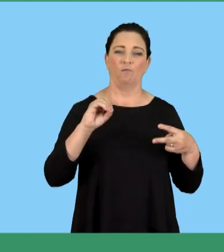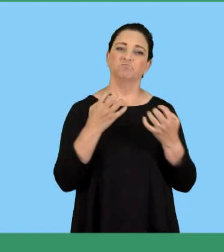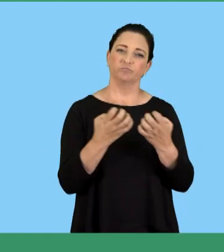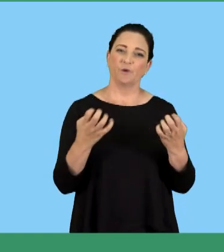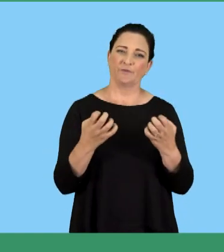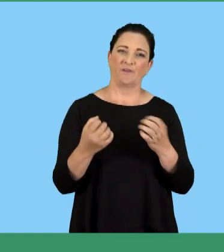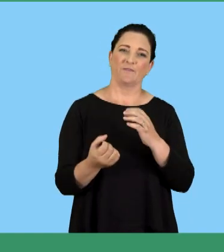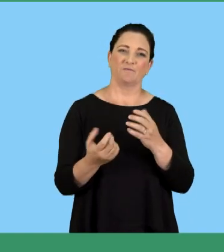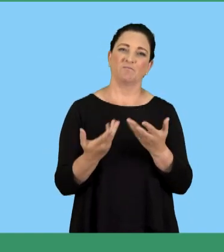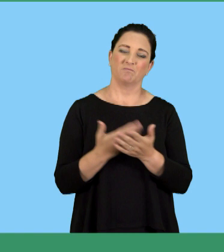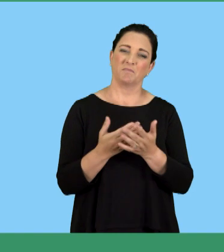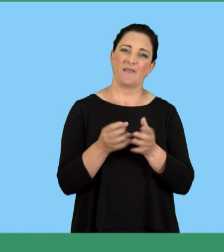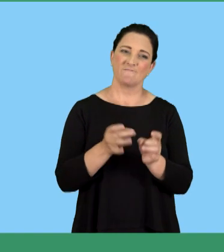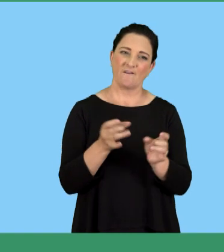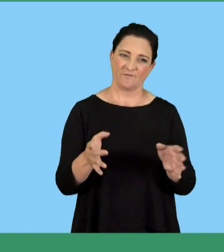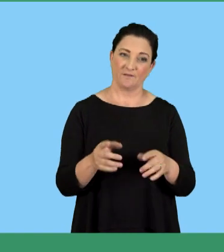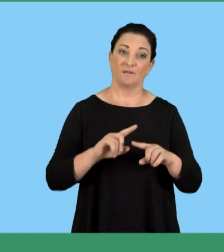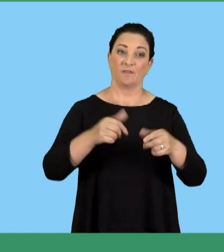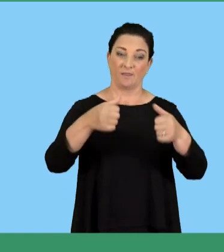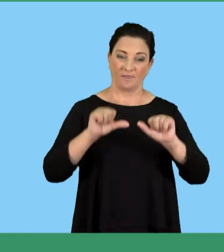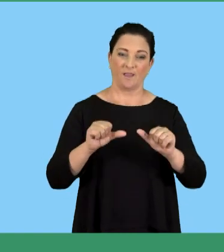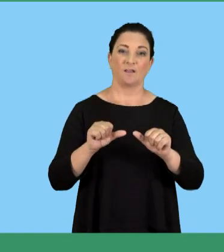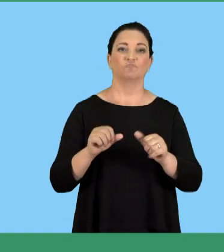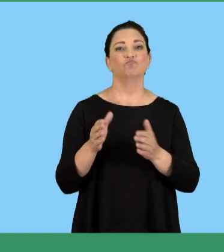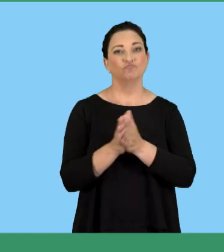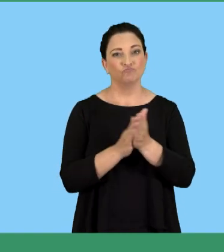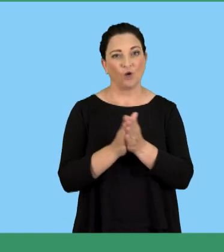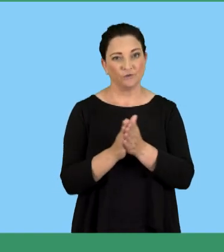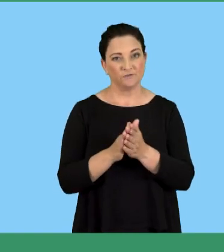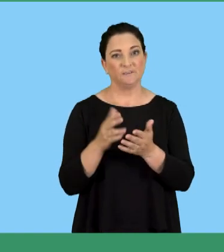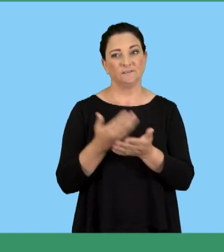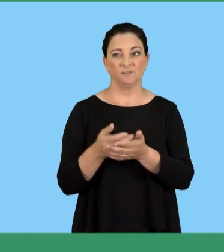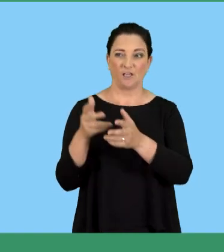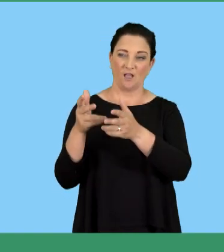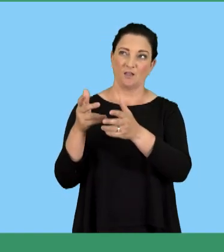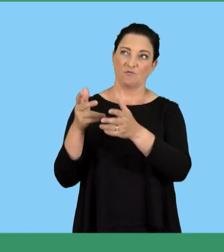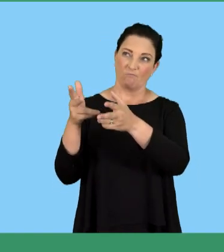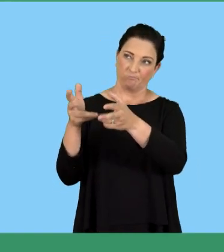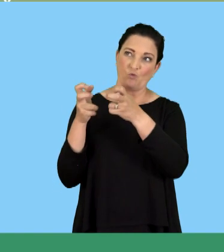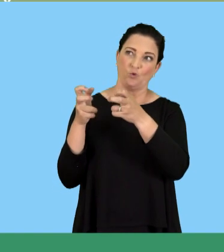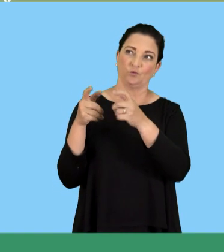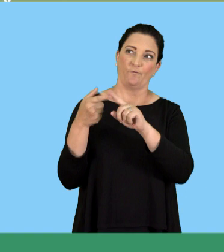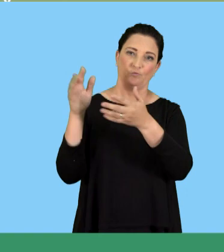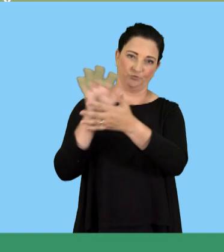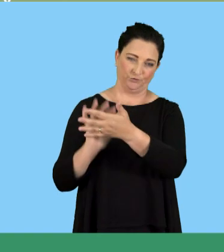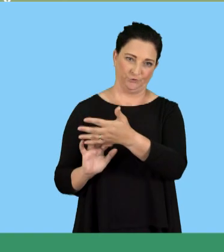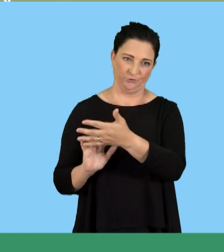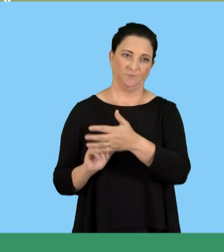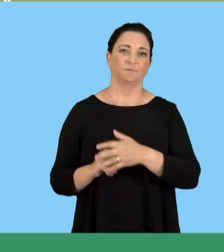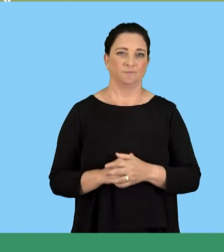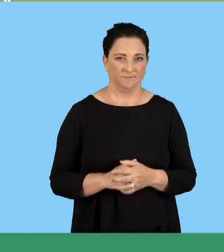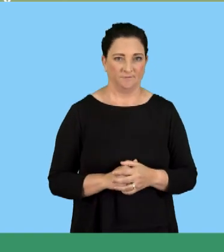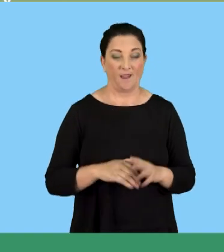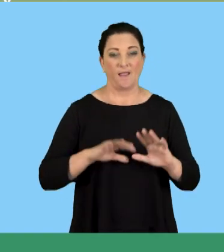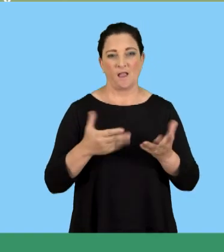Gamma Event and motivate your answer by quoting from the scenario. Now, this is how you